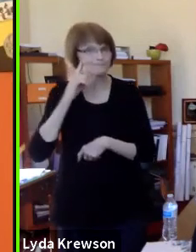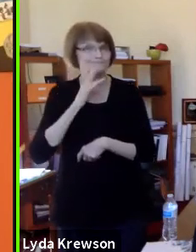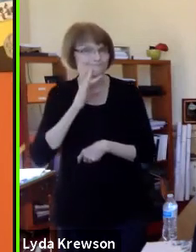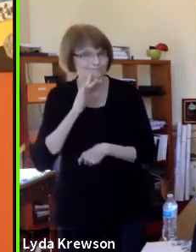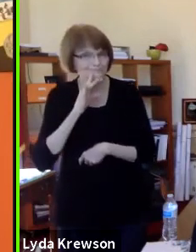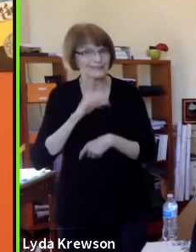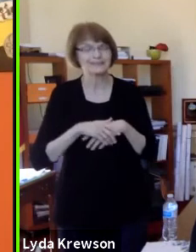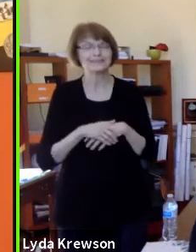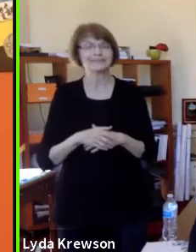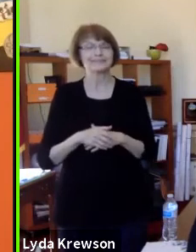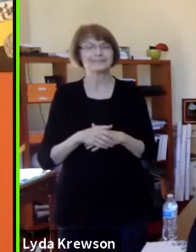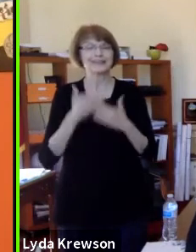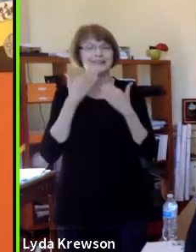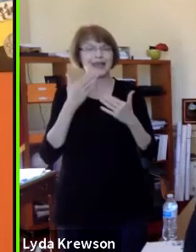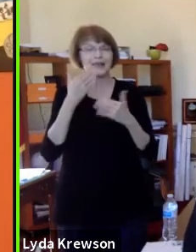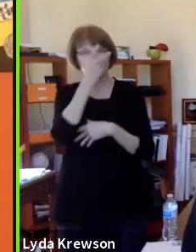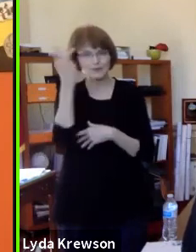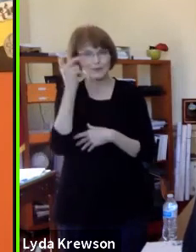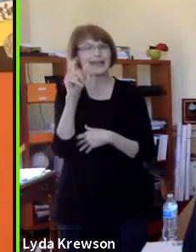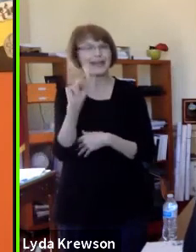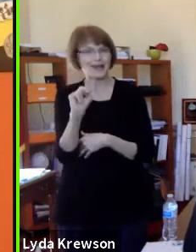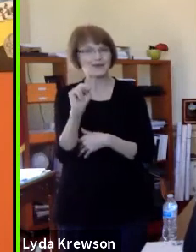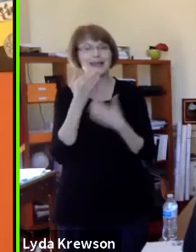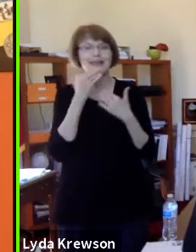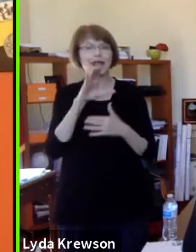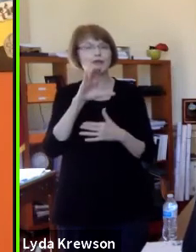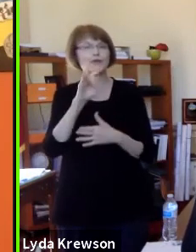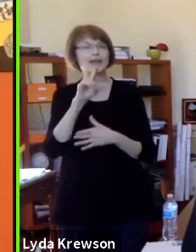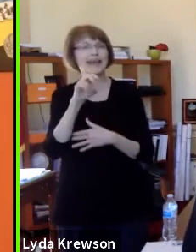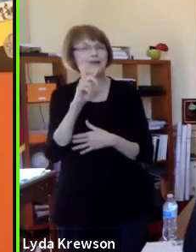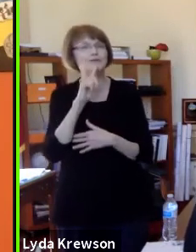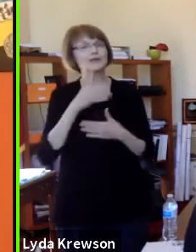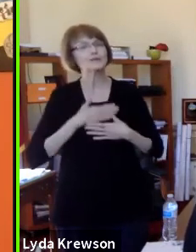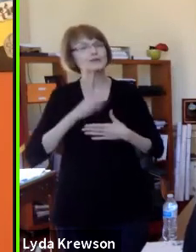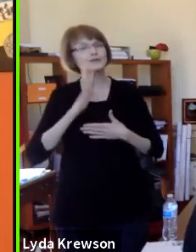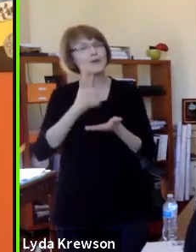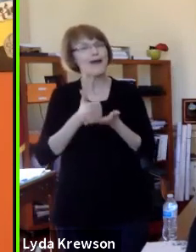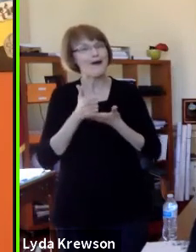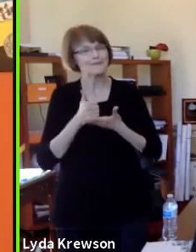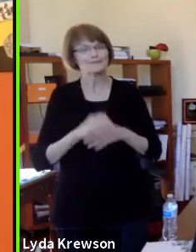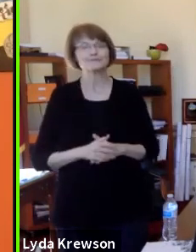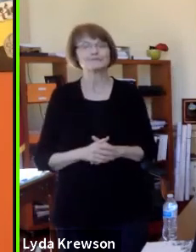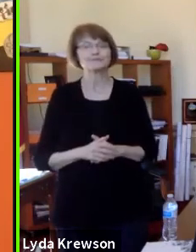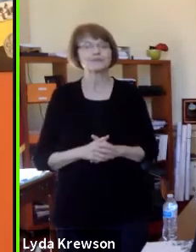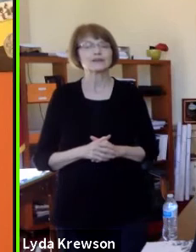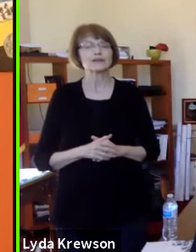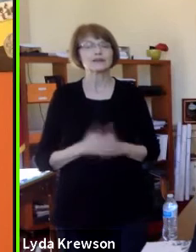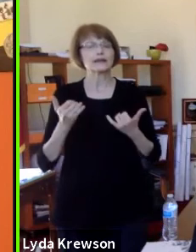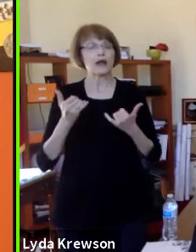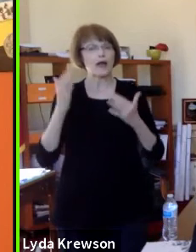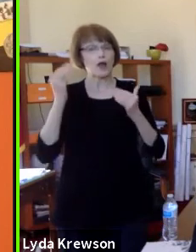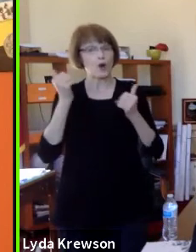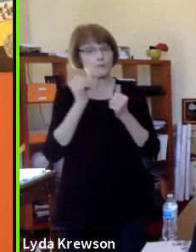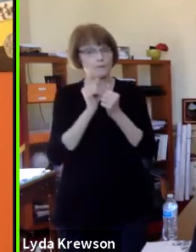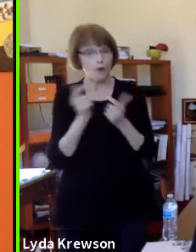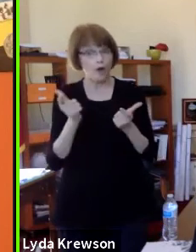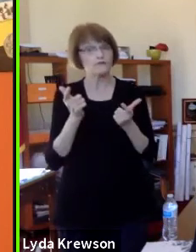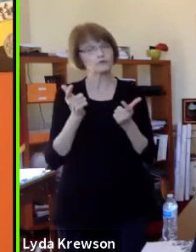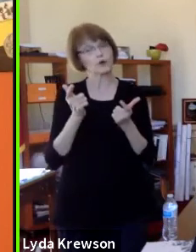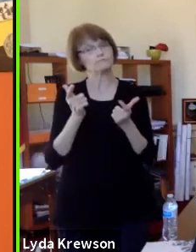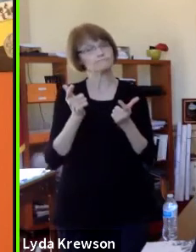So thank you, Karen. Thank you, Kayden. Really appreciate this. I do hope everybody's doing well